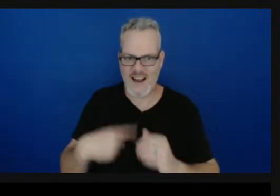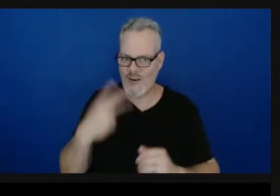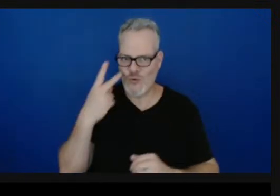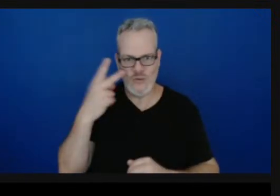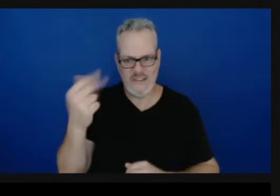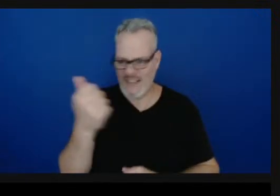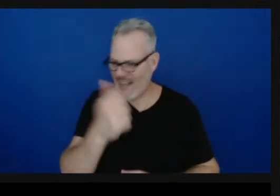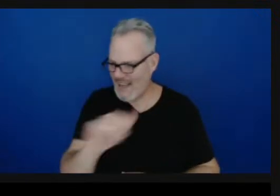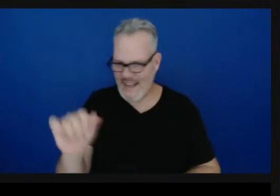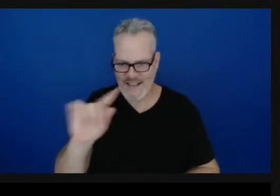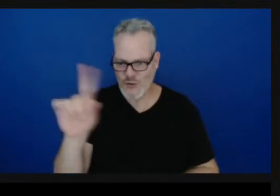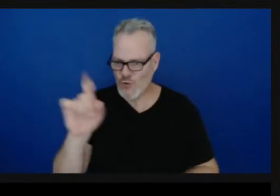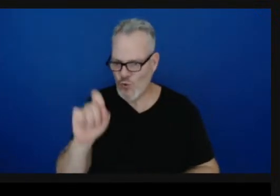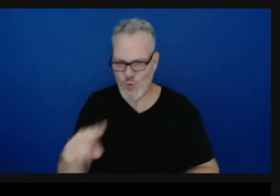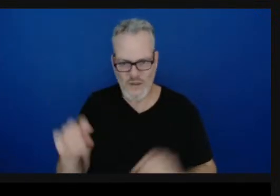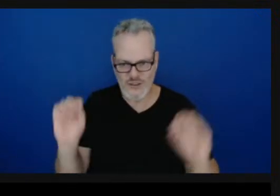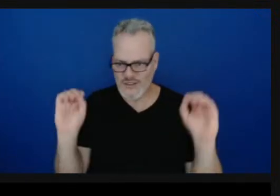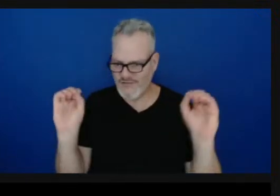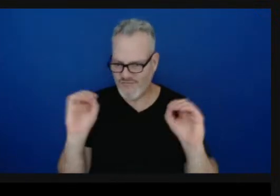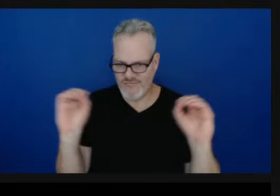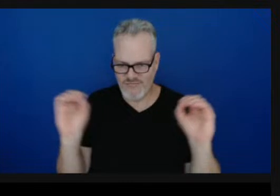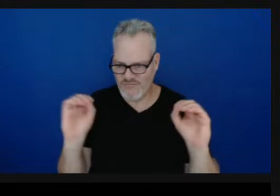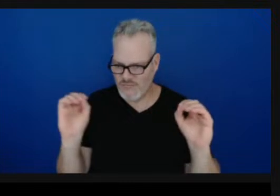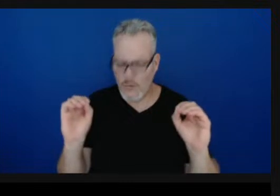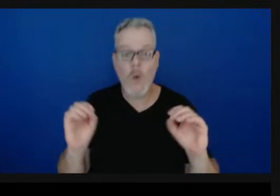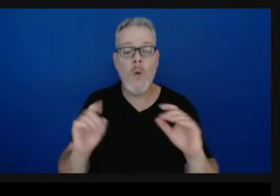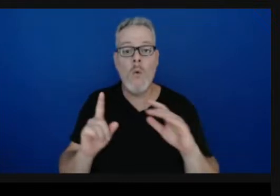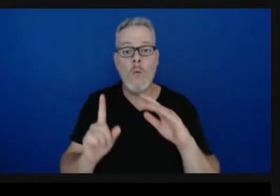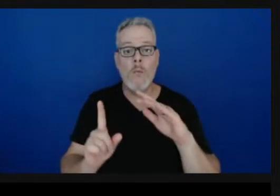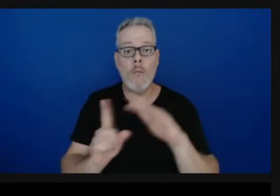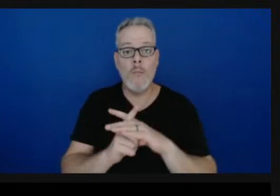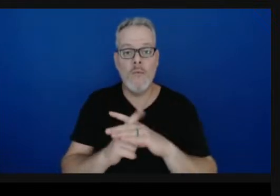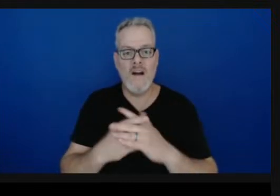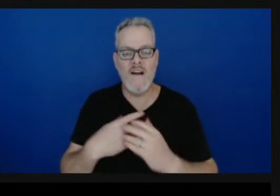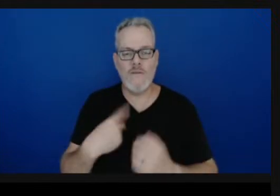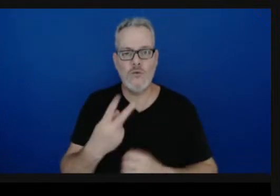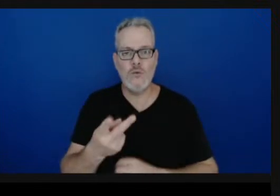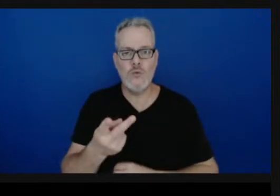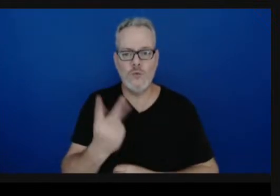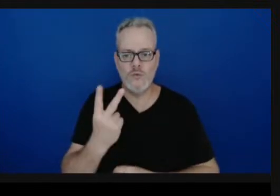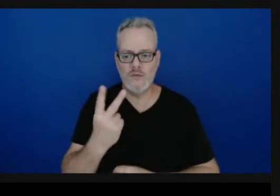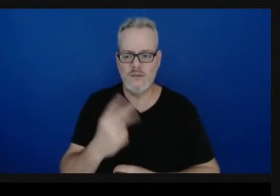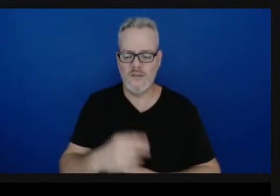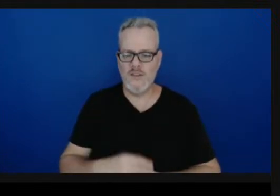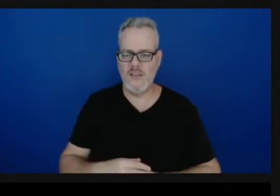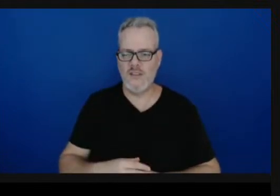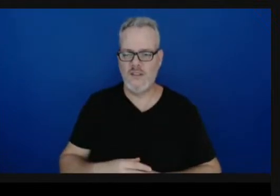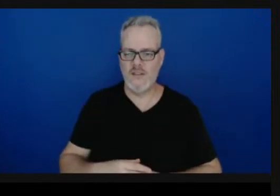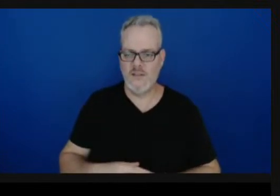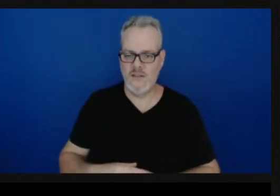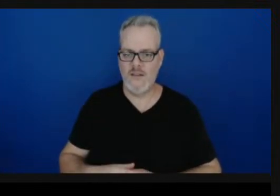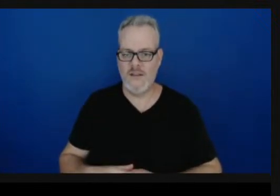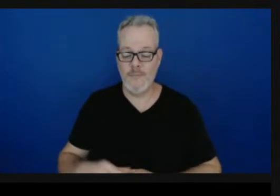in here for you right now. Let me make sure. Oh, I do have one. I have 2 actually. Linda asks,